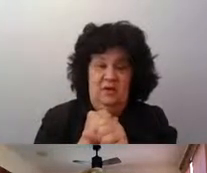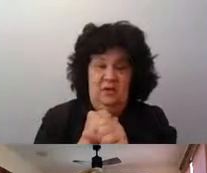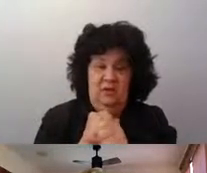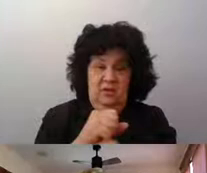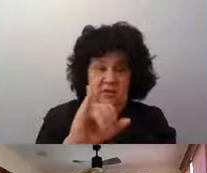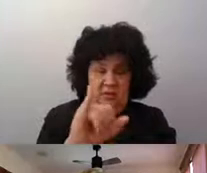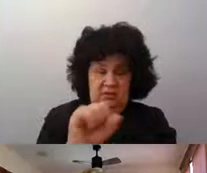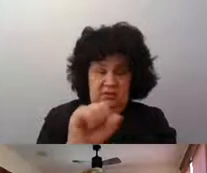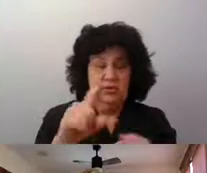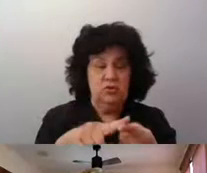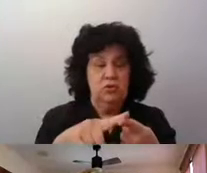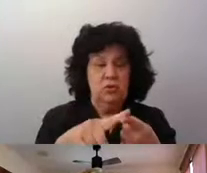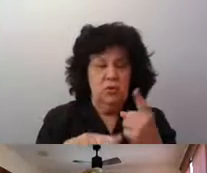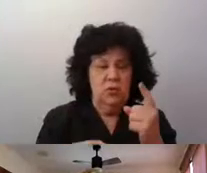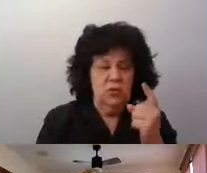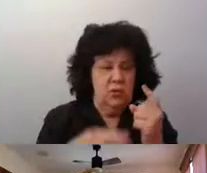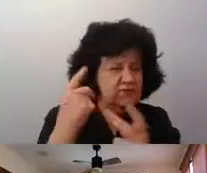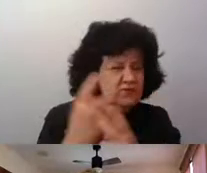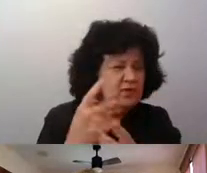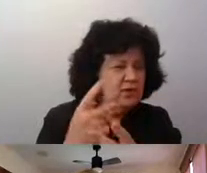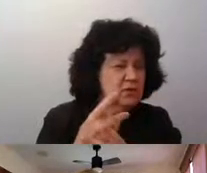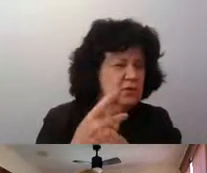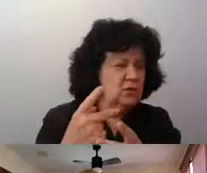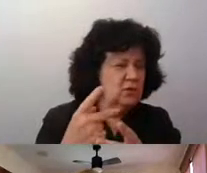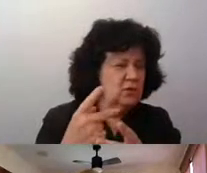is to figure out a way to have an open channel for